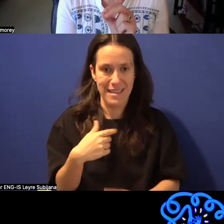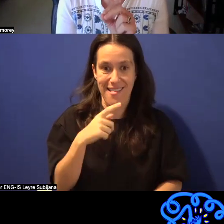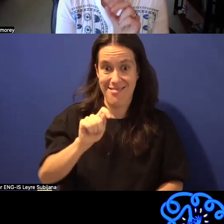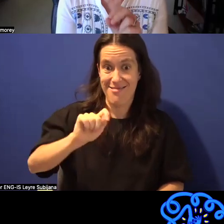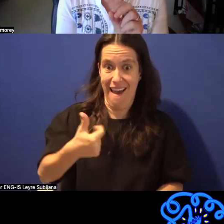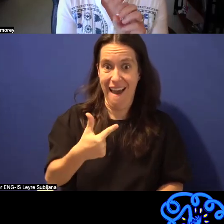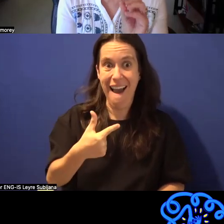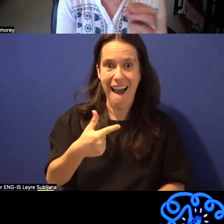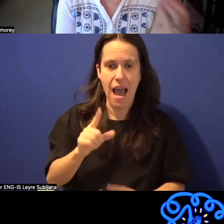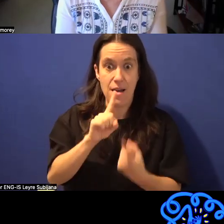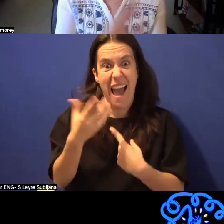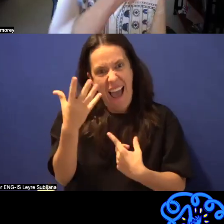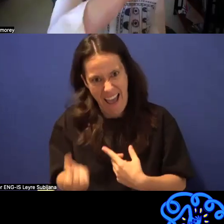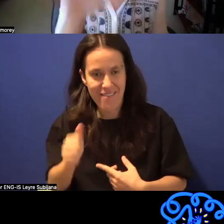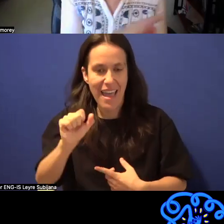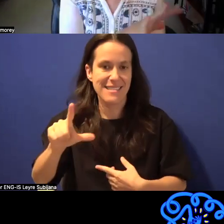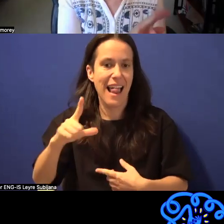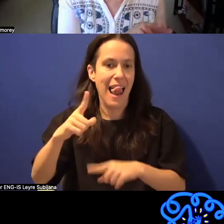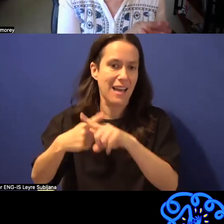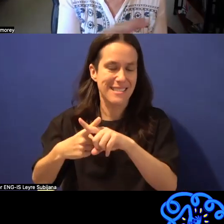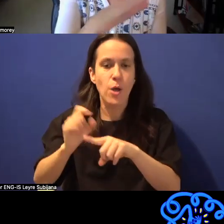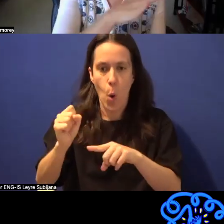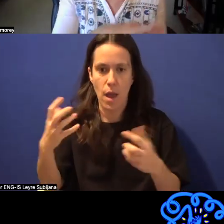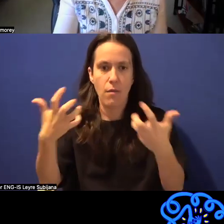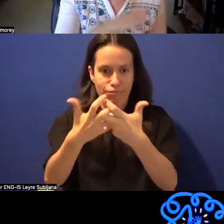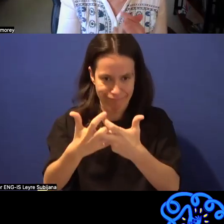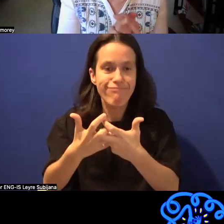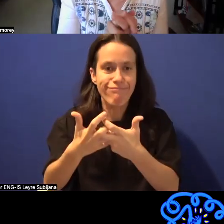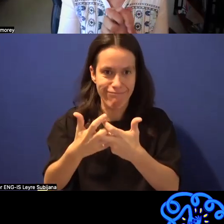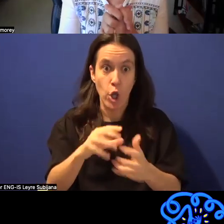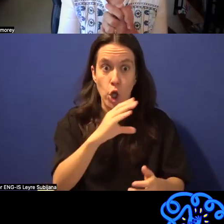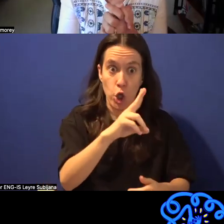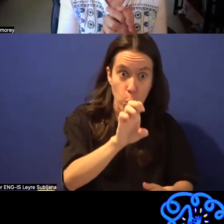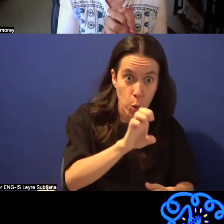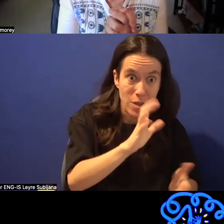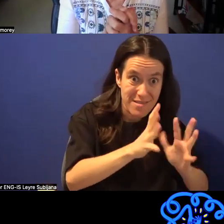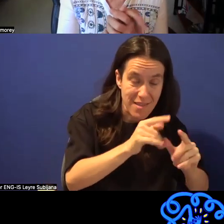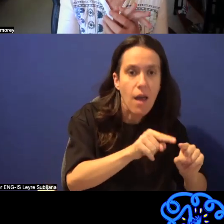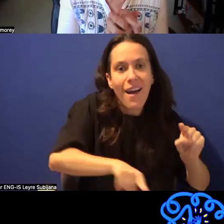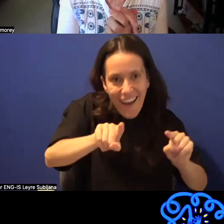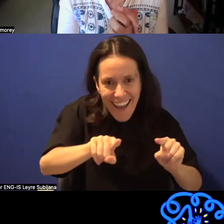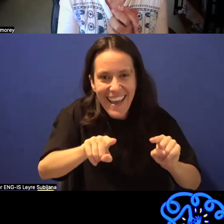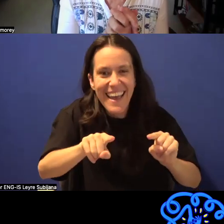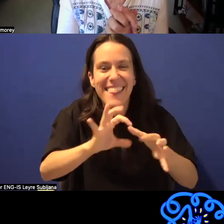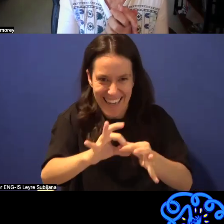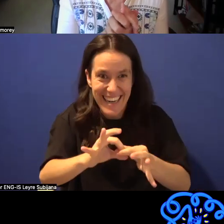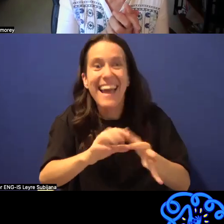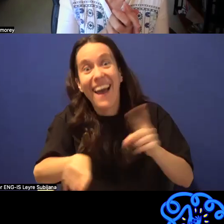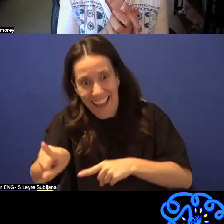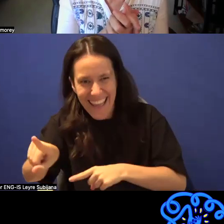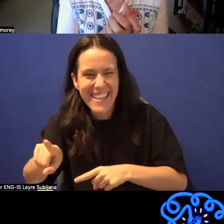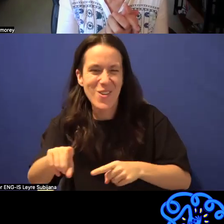could look at the relationship between the Q sign and the semantic associates, and we could build these semantic networks. In addition, we could look